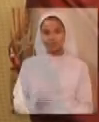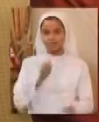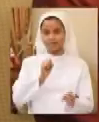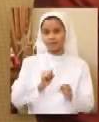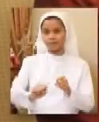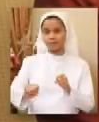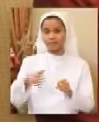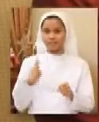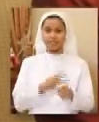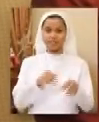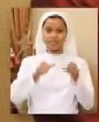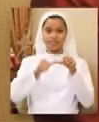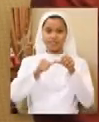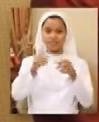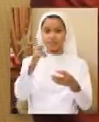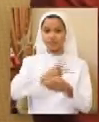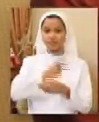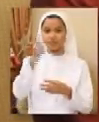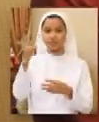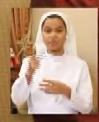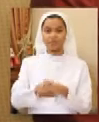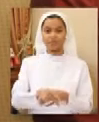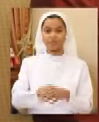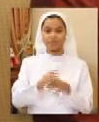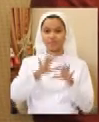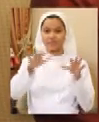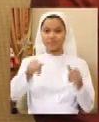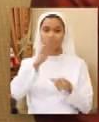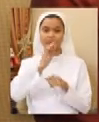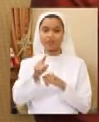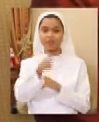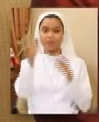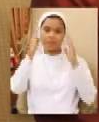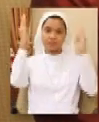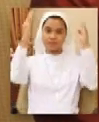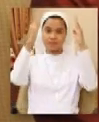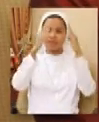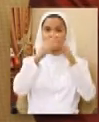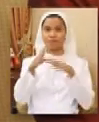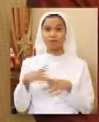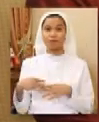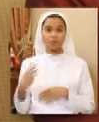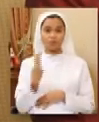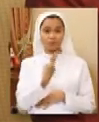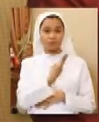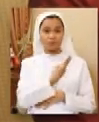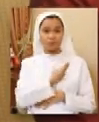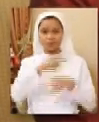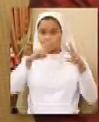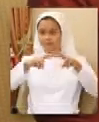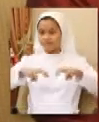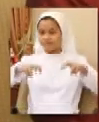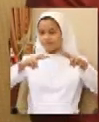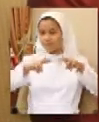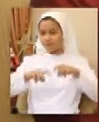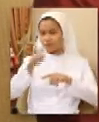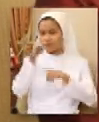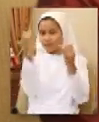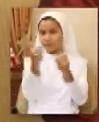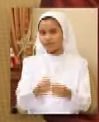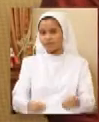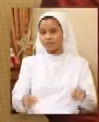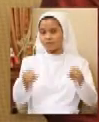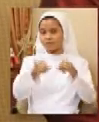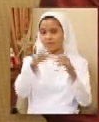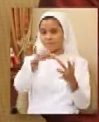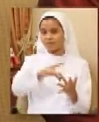Sa pagpapadagos po kan sa tuyang programa, kumusta po, Bishop? Sa tuya po na didiskutiron ang sarong